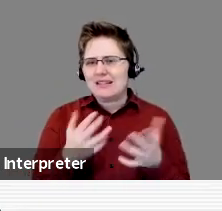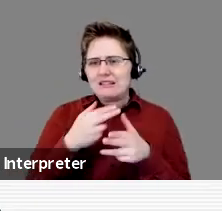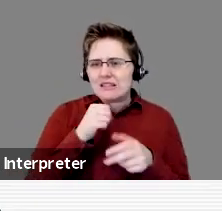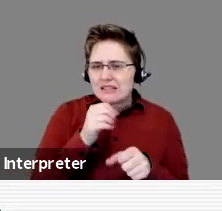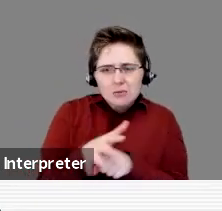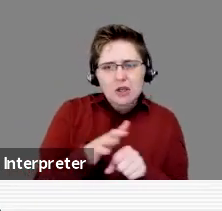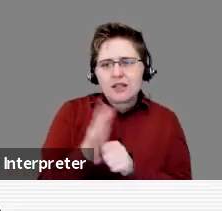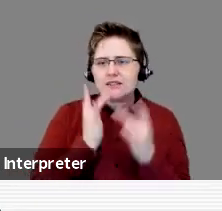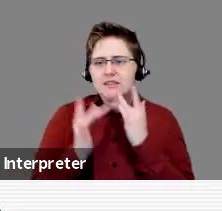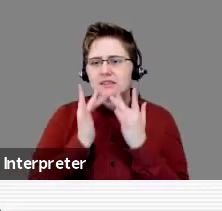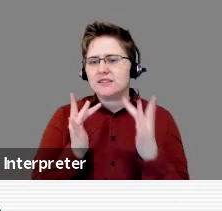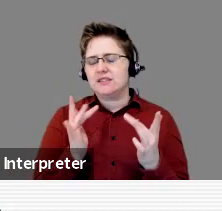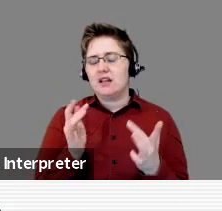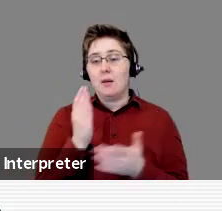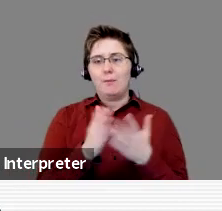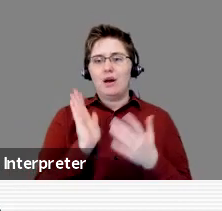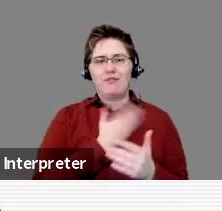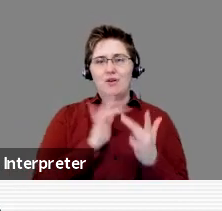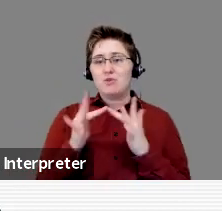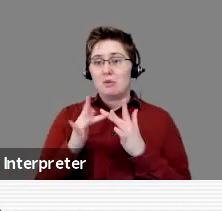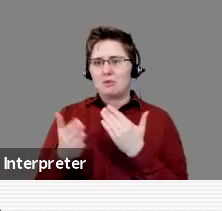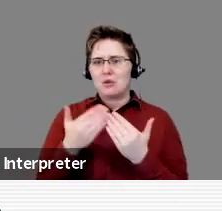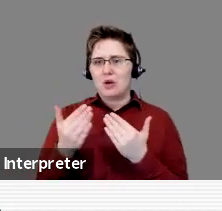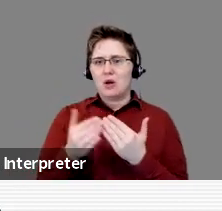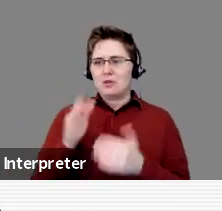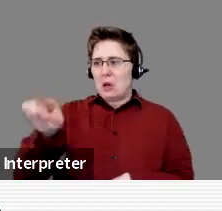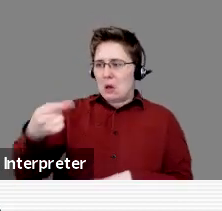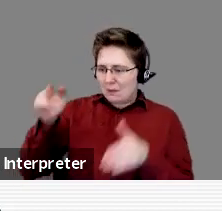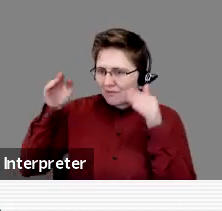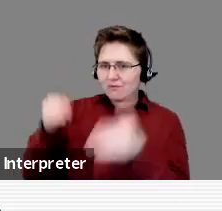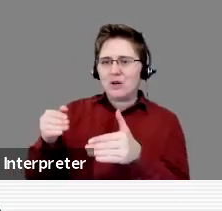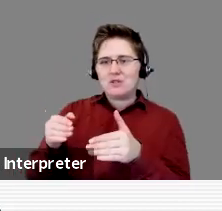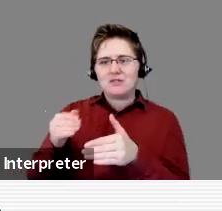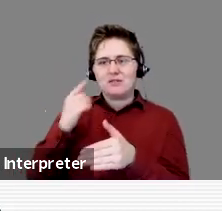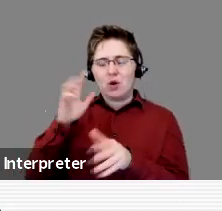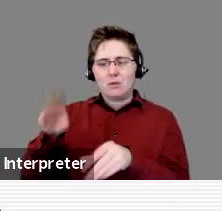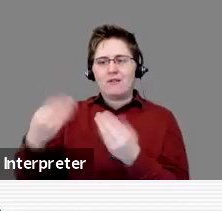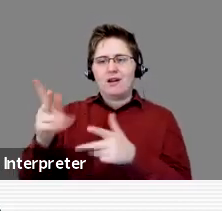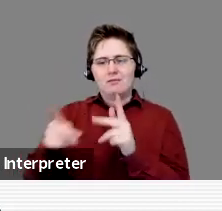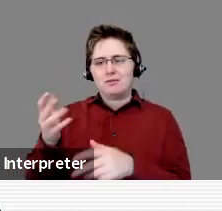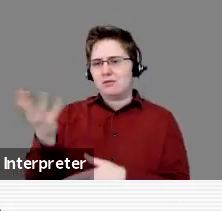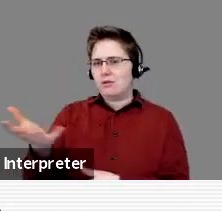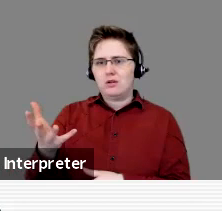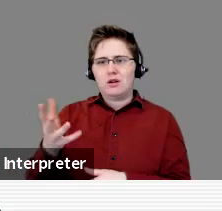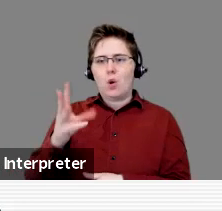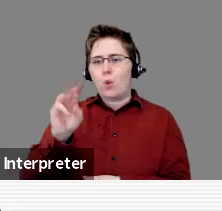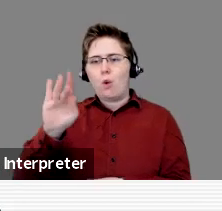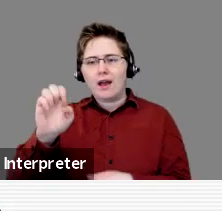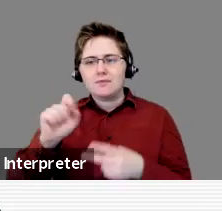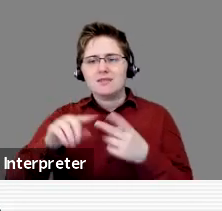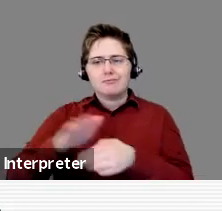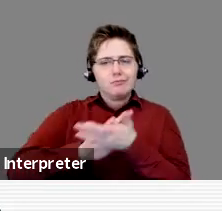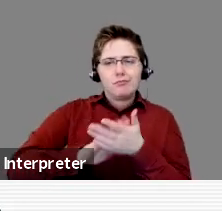shortage, and part of our mutual aid network was almost exclusively just getting people like wipes